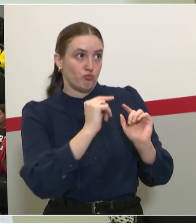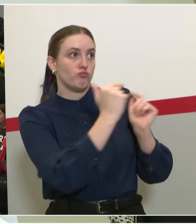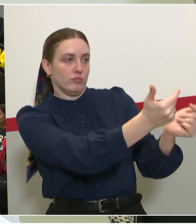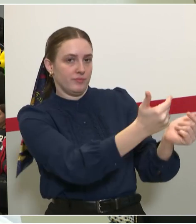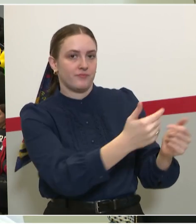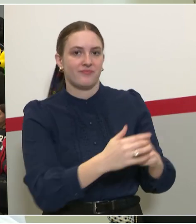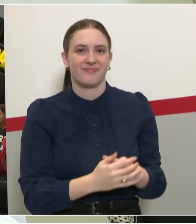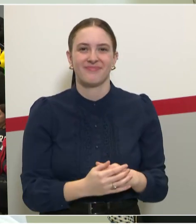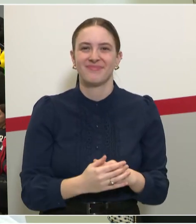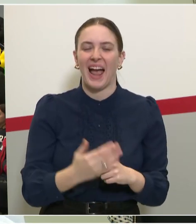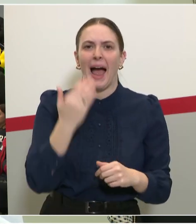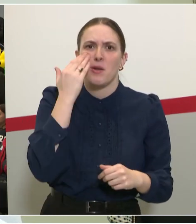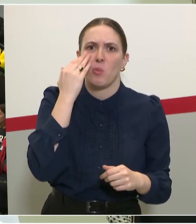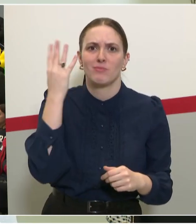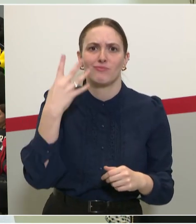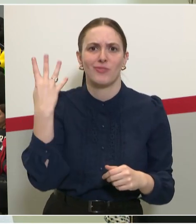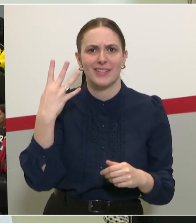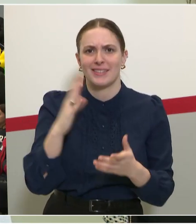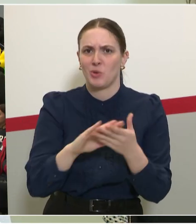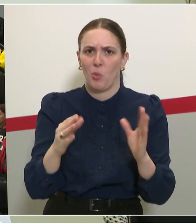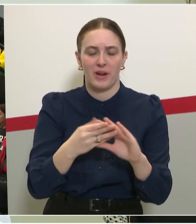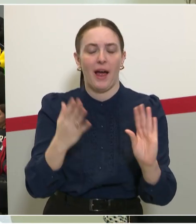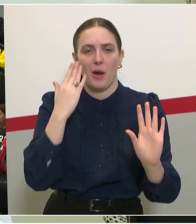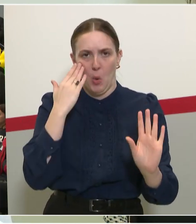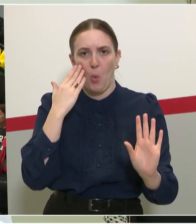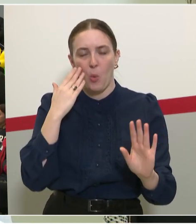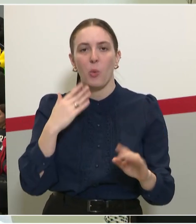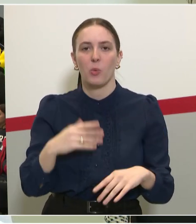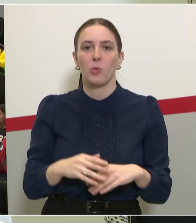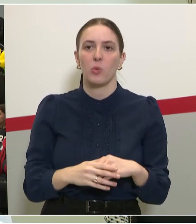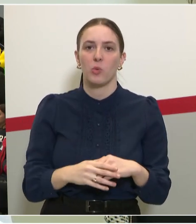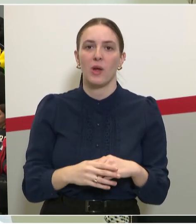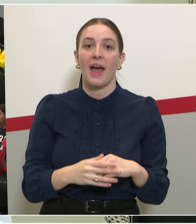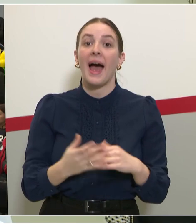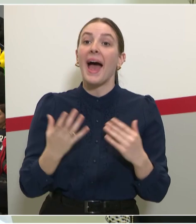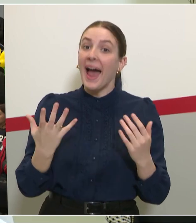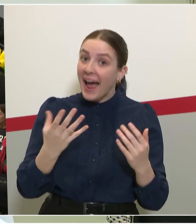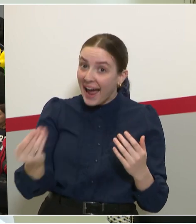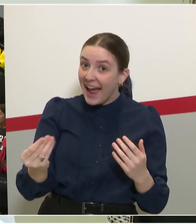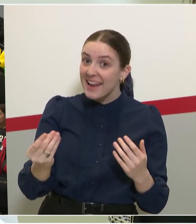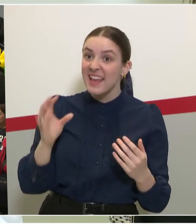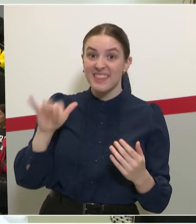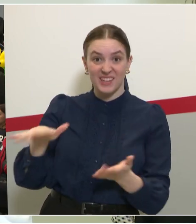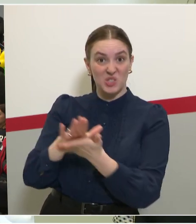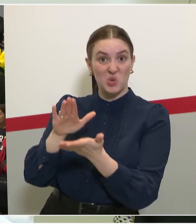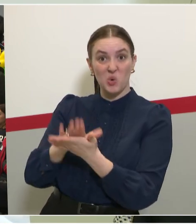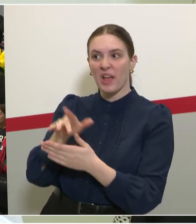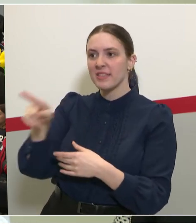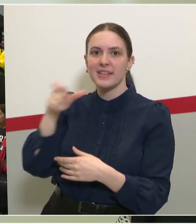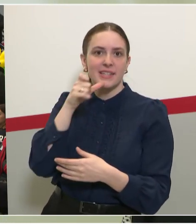know that's a crazy story, and believe it or not, it was still an unexcused absence.